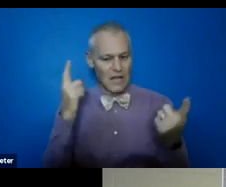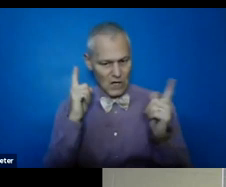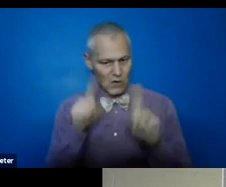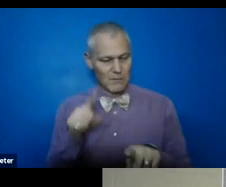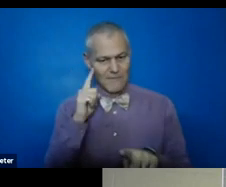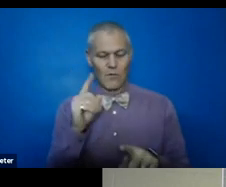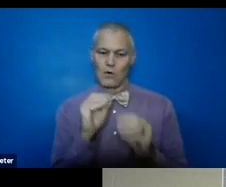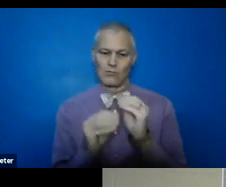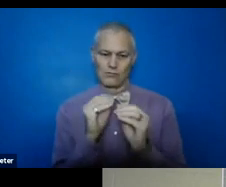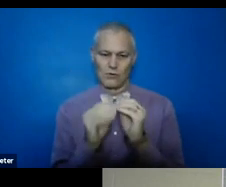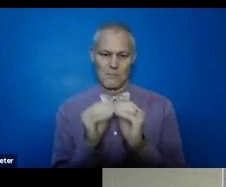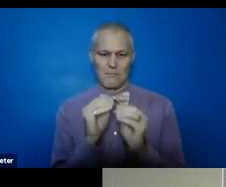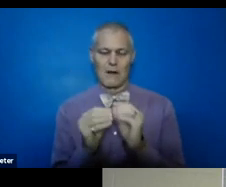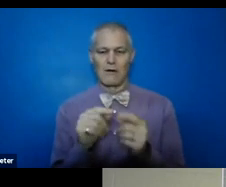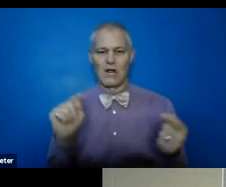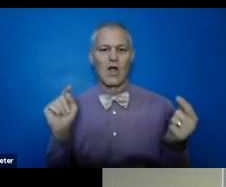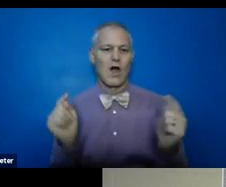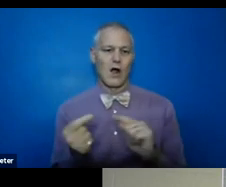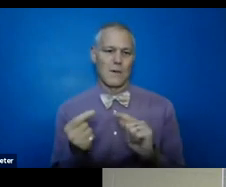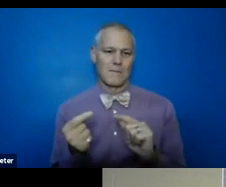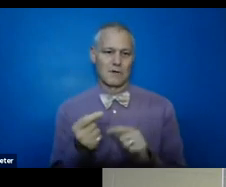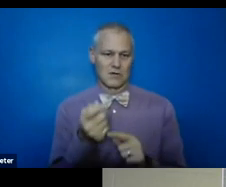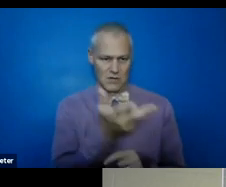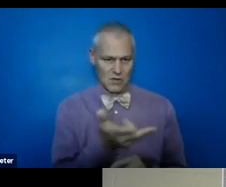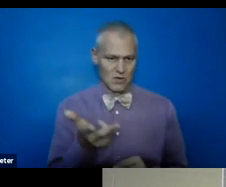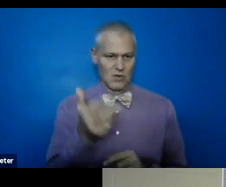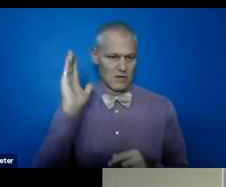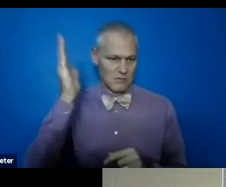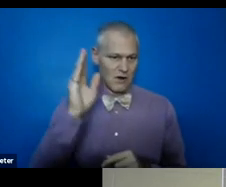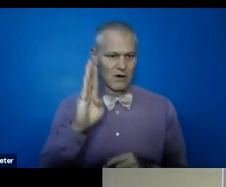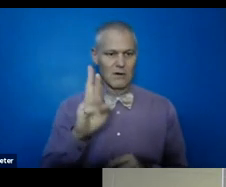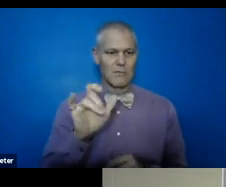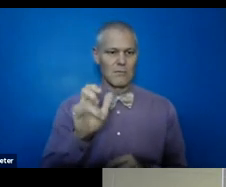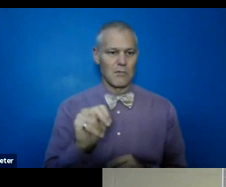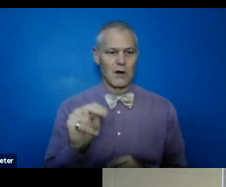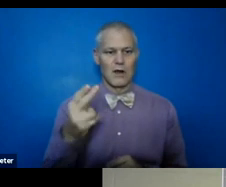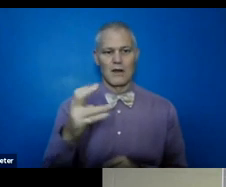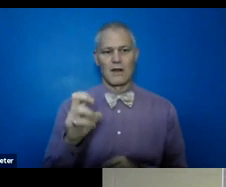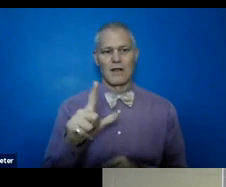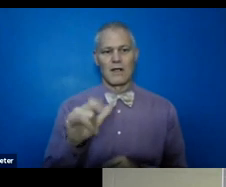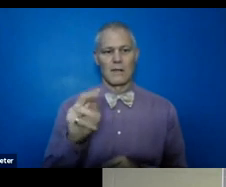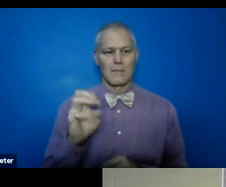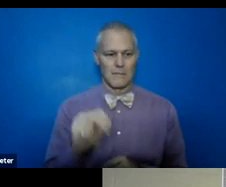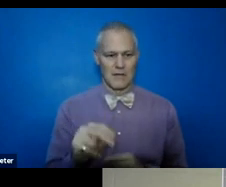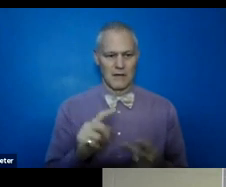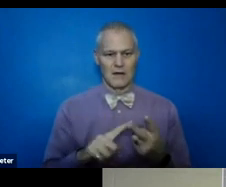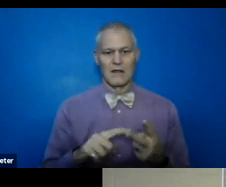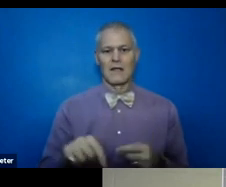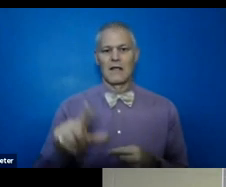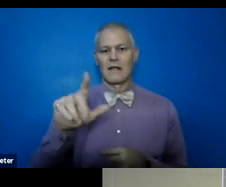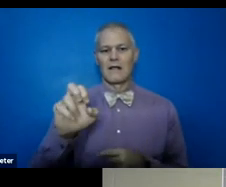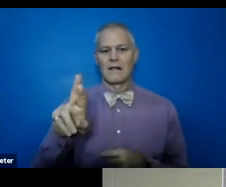harm. Our 3 speakers today, Brian Hilman, Lester Young, and Amy Barch, are here to talk about